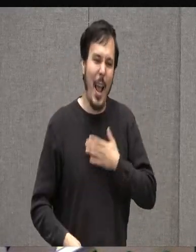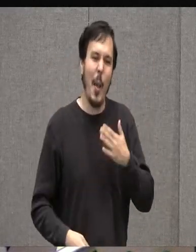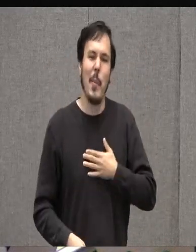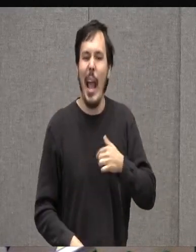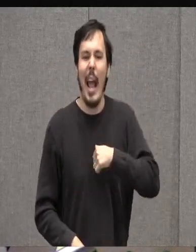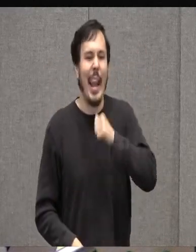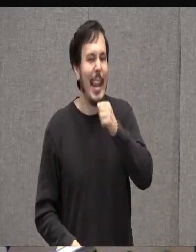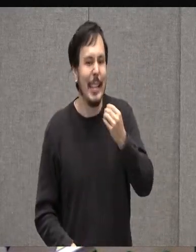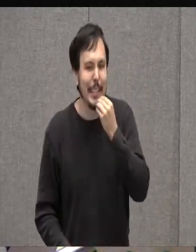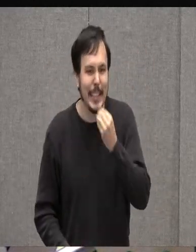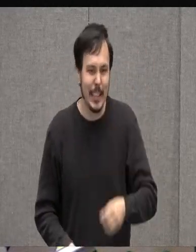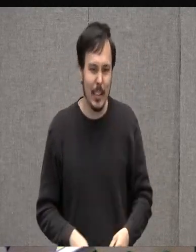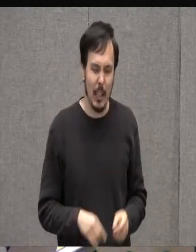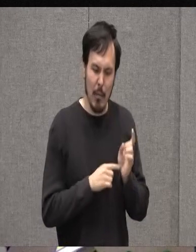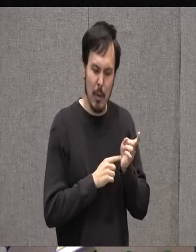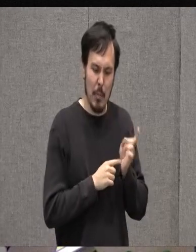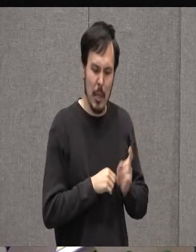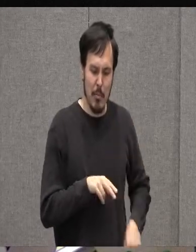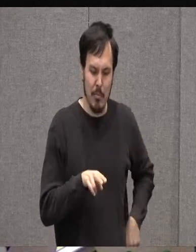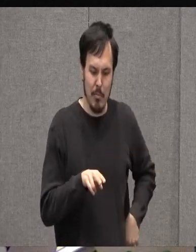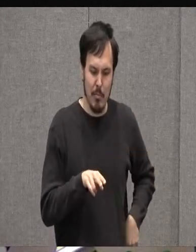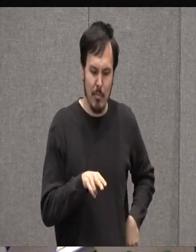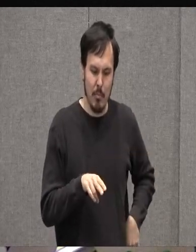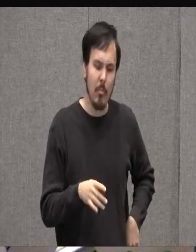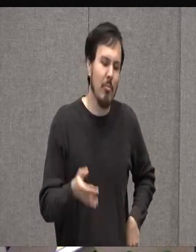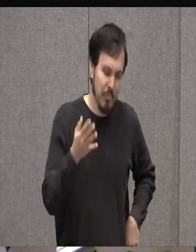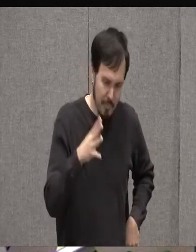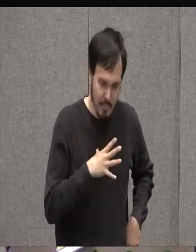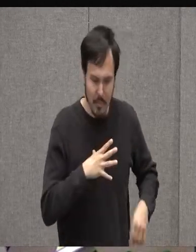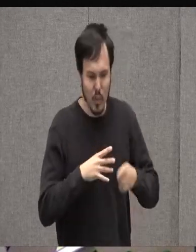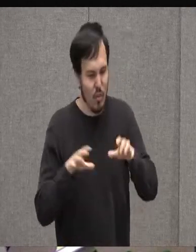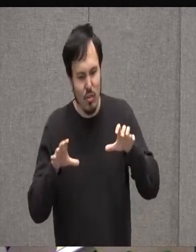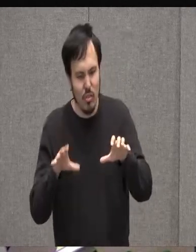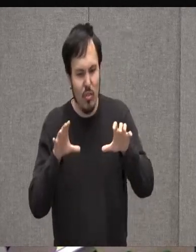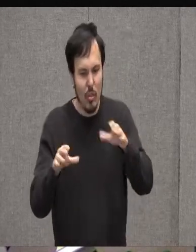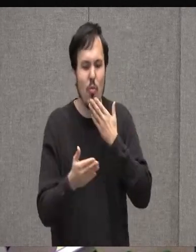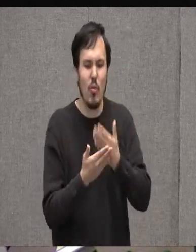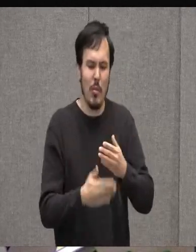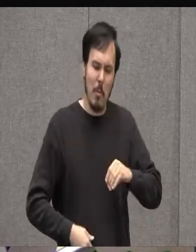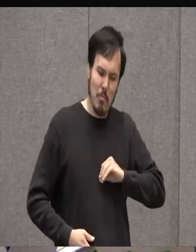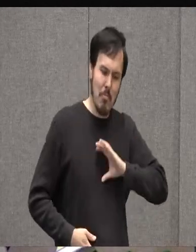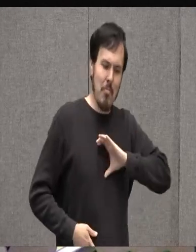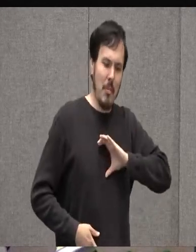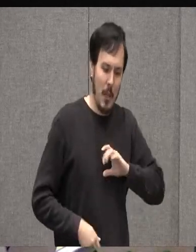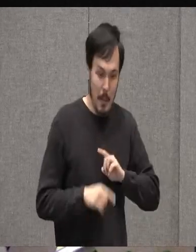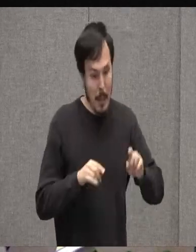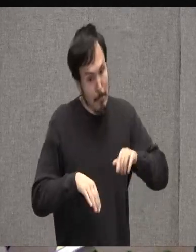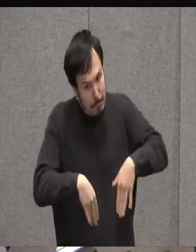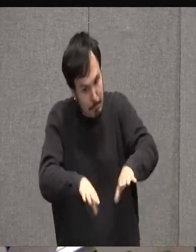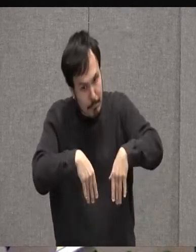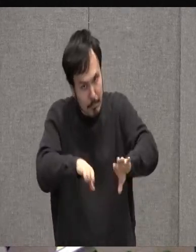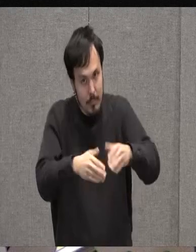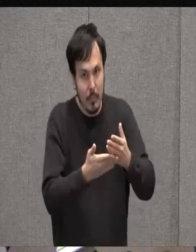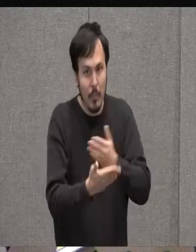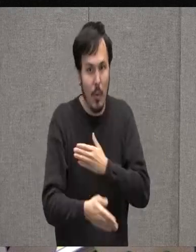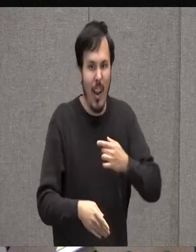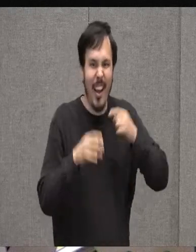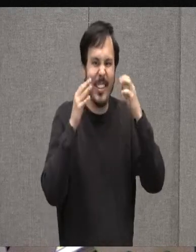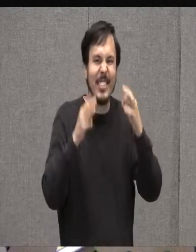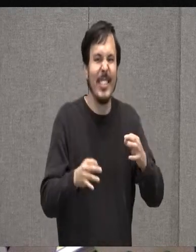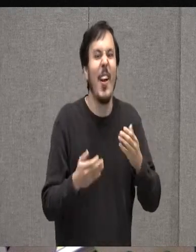The wig maker could hardly believe the coin and started working right away. He worked all night, and in the morning the wig was ready.